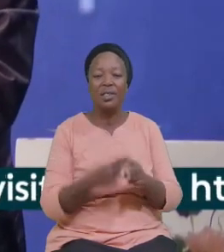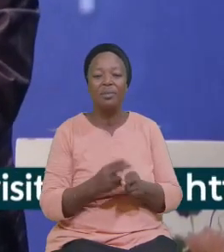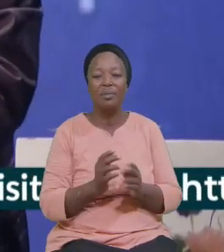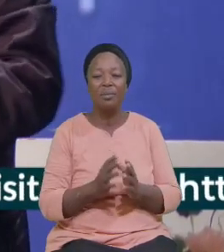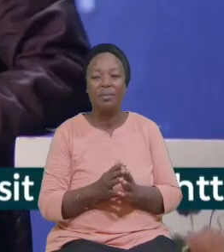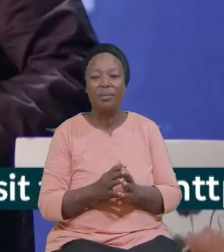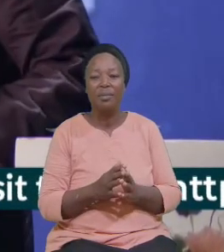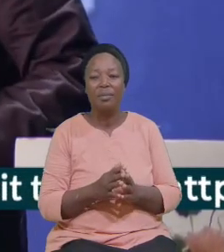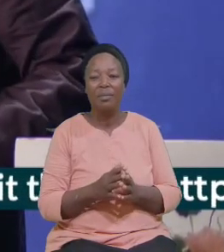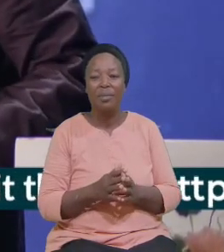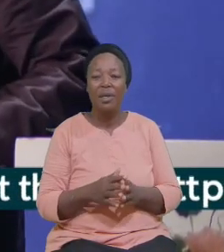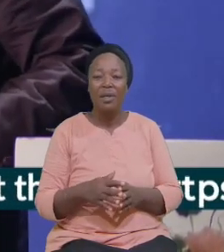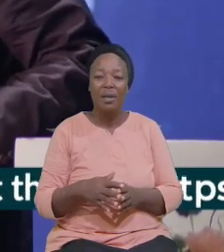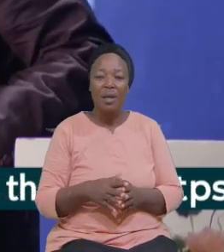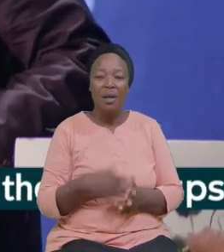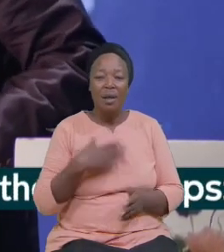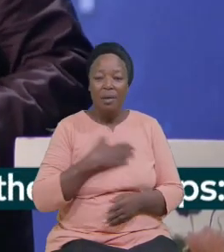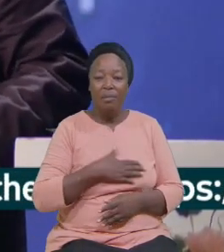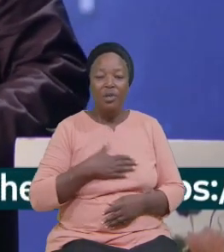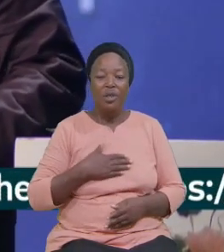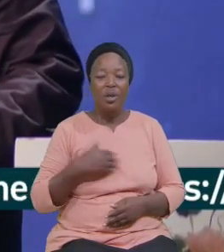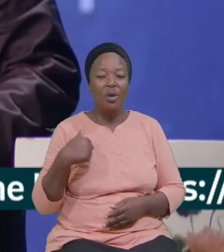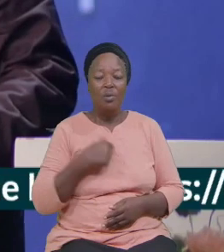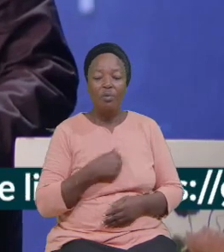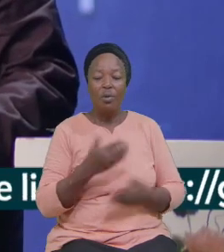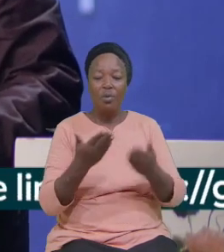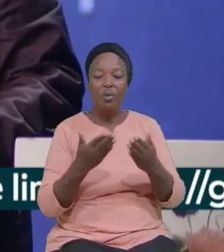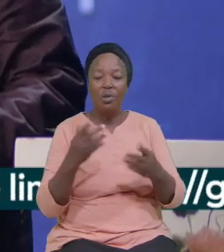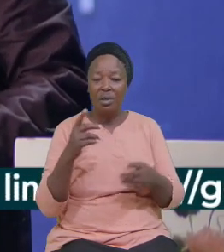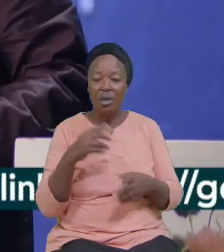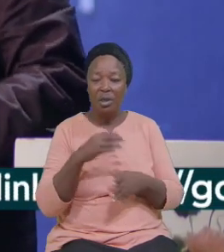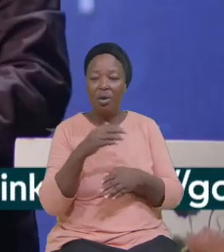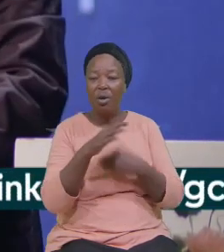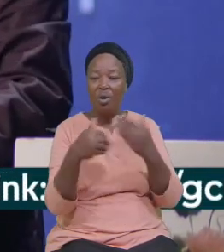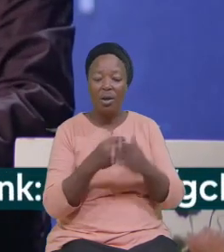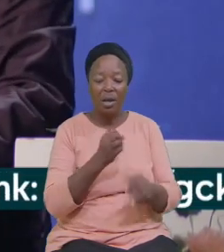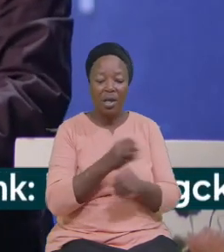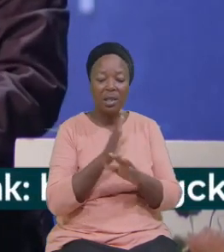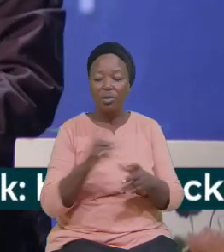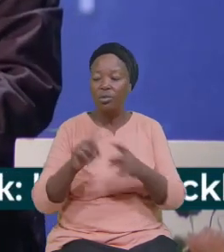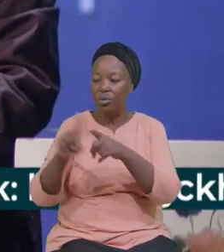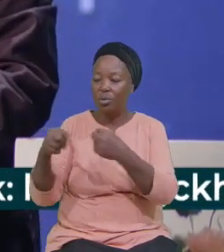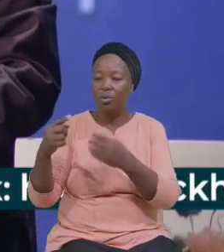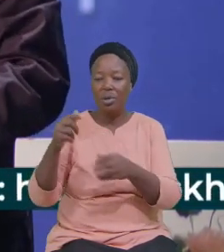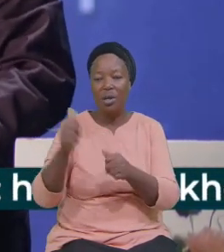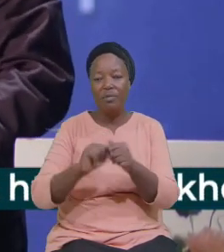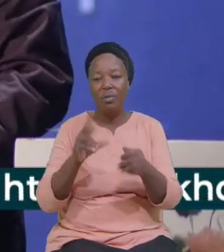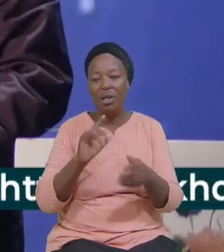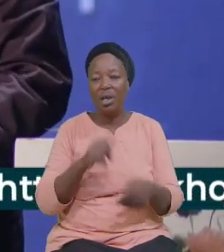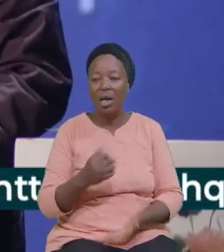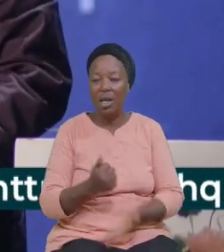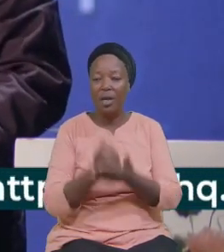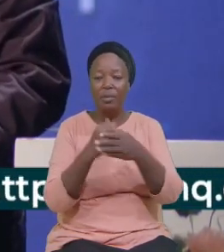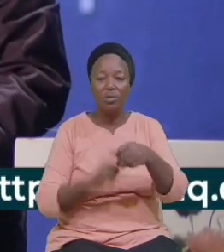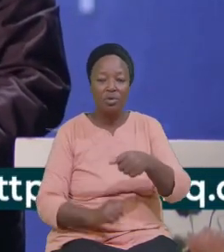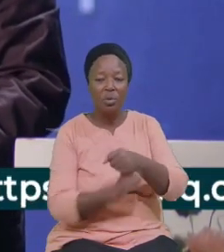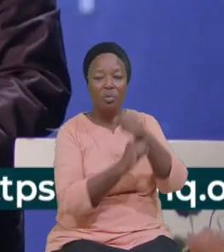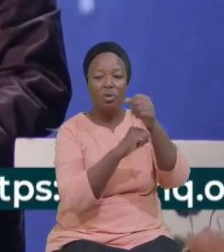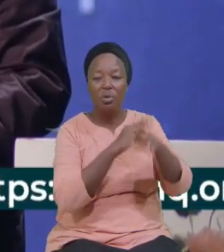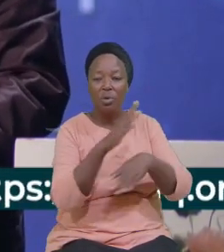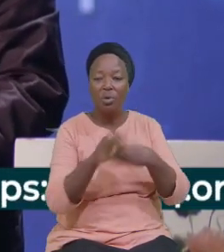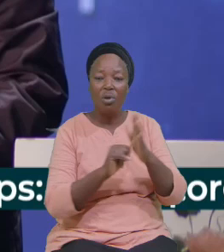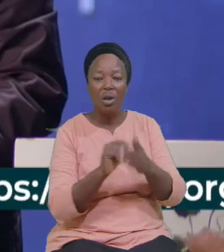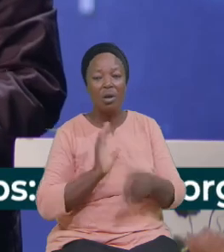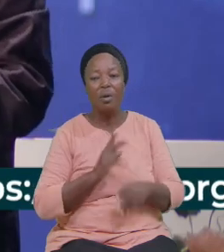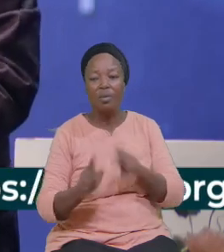Please, we want the counselors to go to the people, give them the cards, assist them to fill, and make sure that